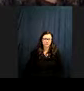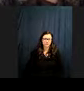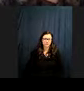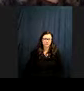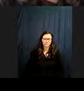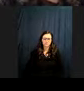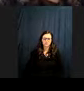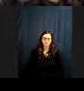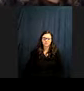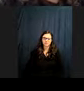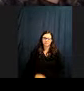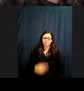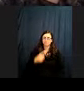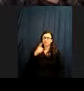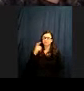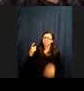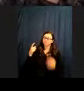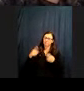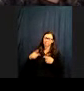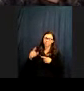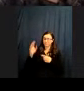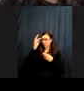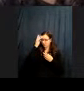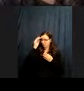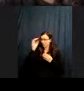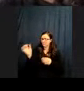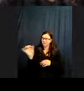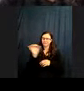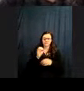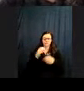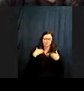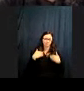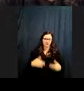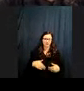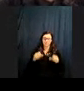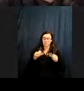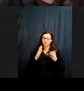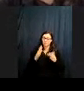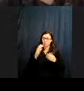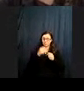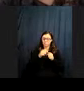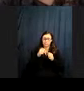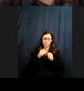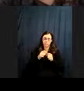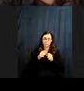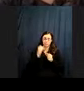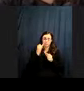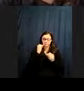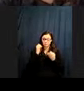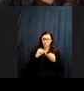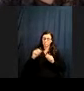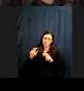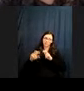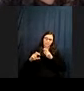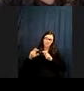Because the thought is so like a body, a possible way to remember, if we could climb,